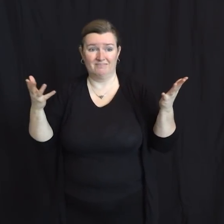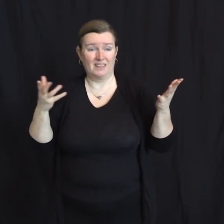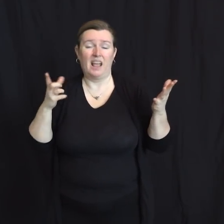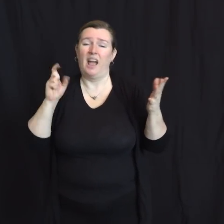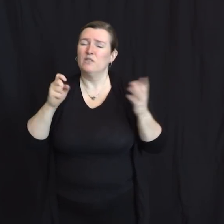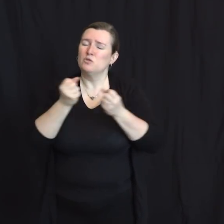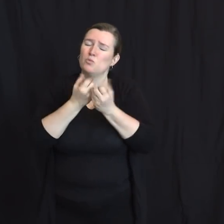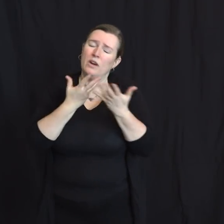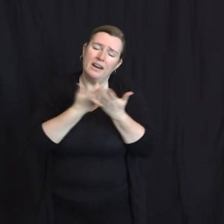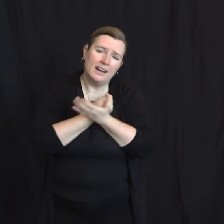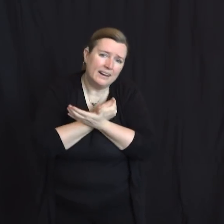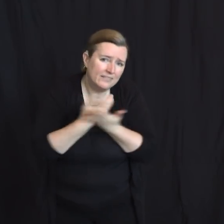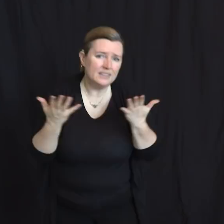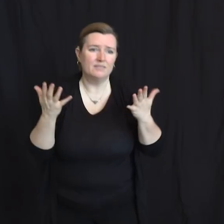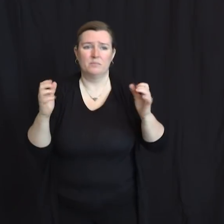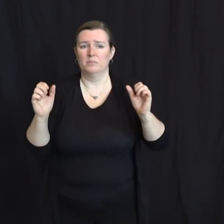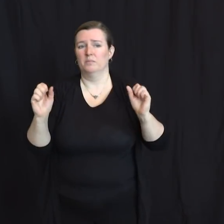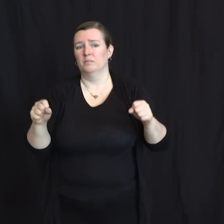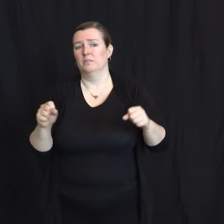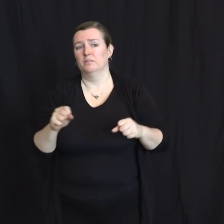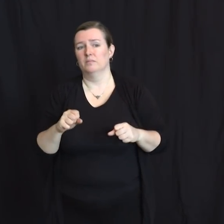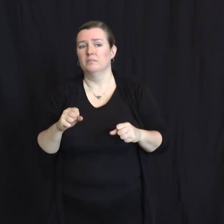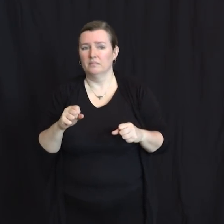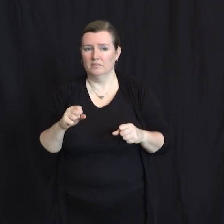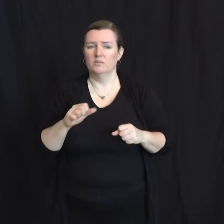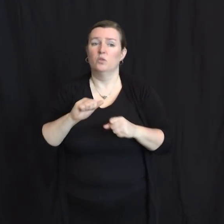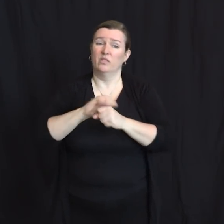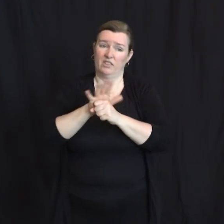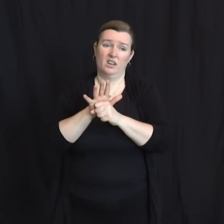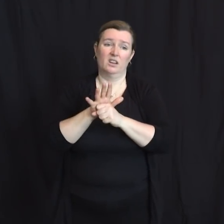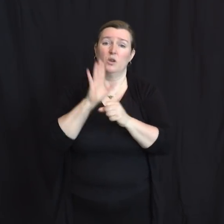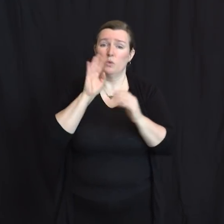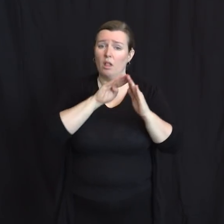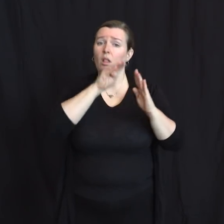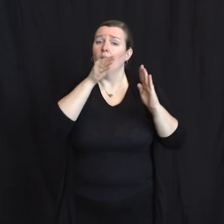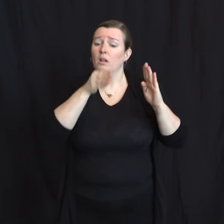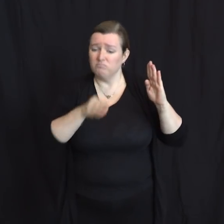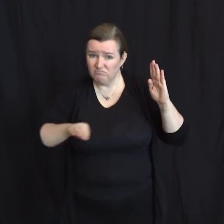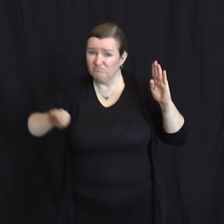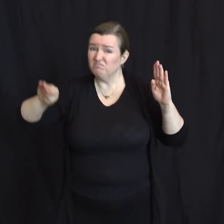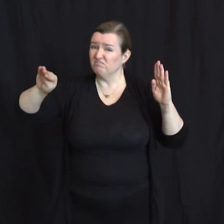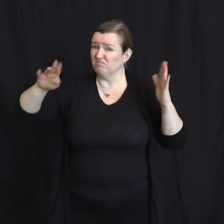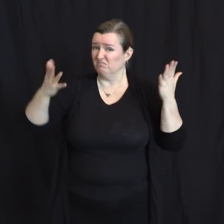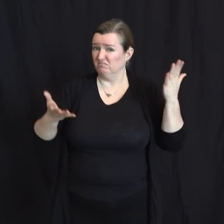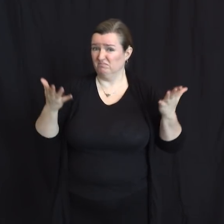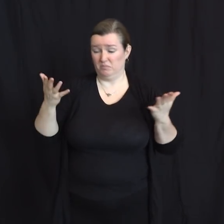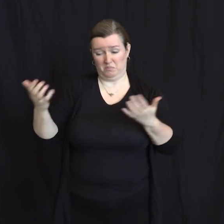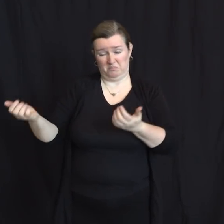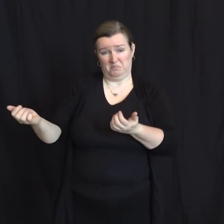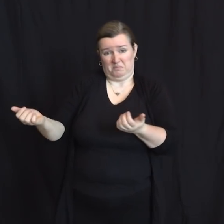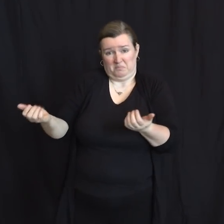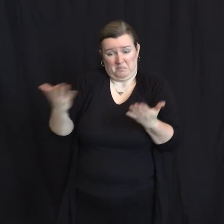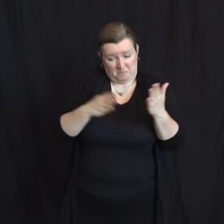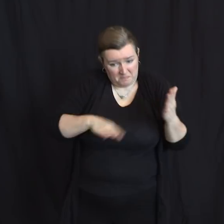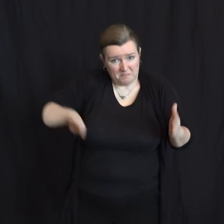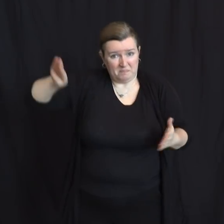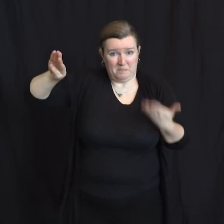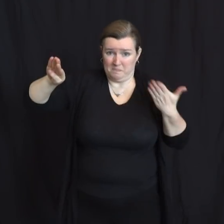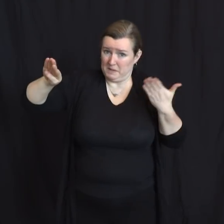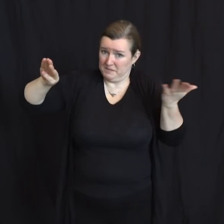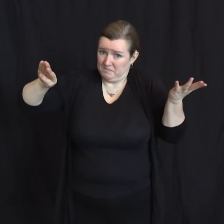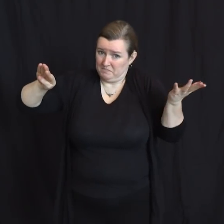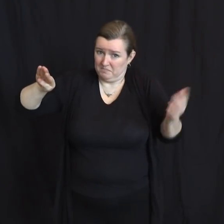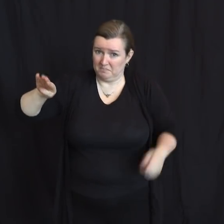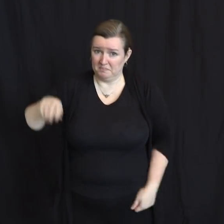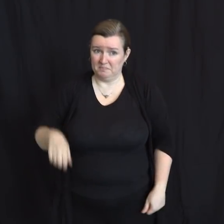is the sort of virus that comes back on you. So I am, may I say one thing Brian mentioned earlier,